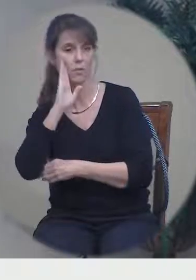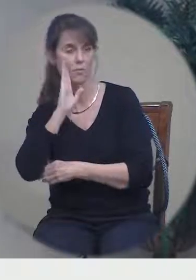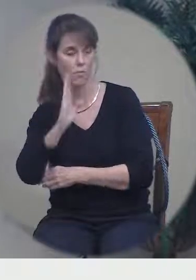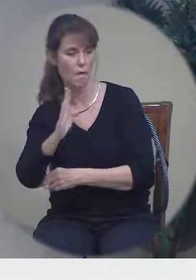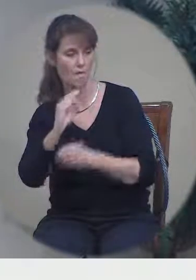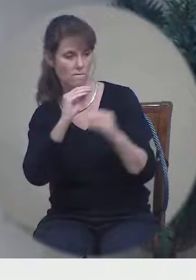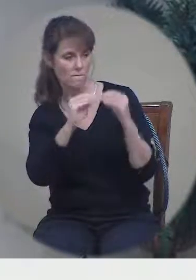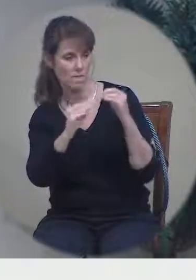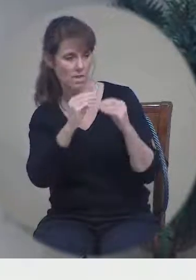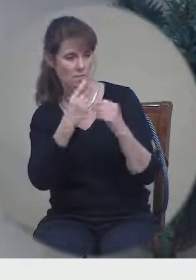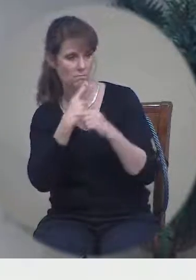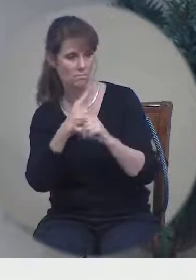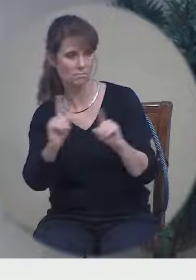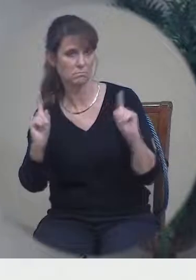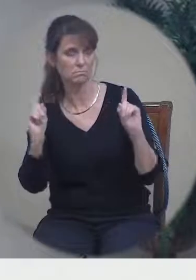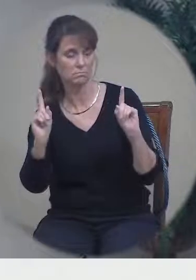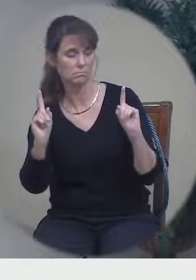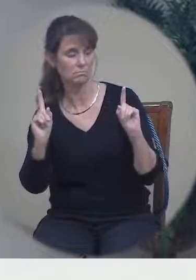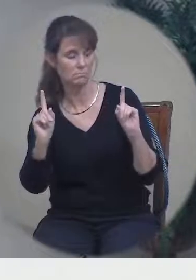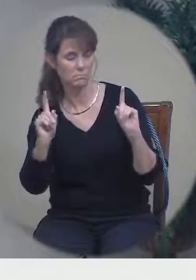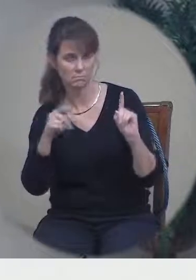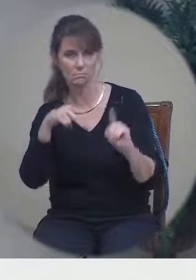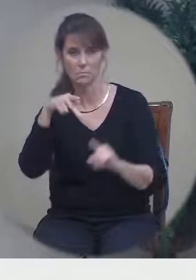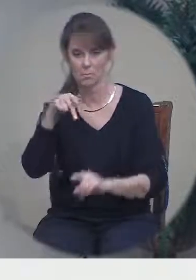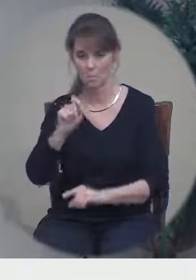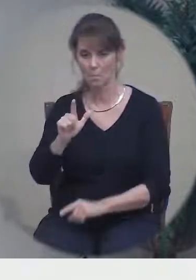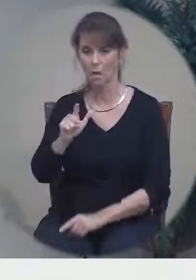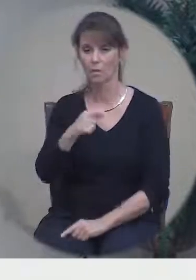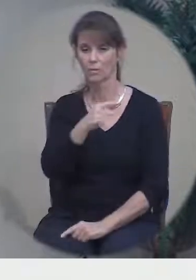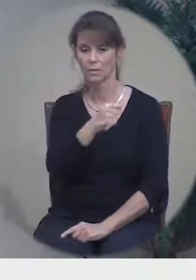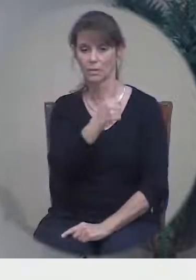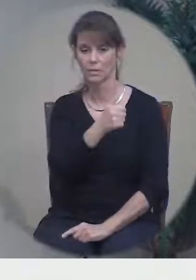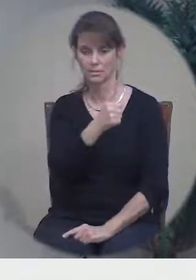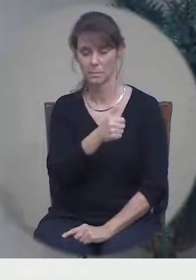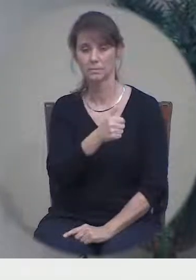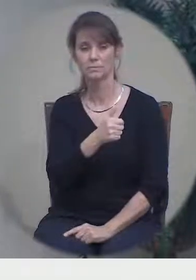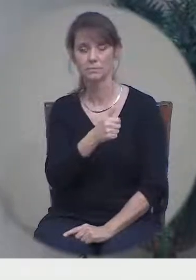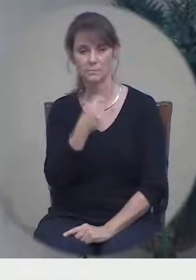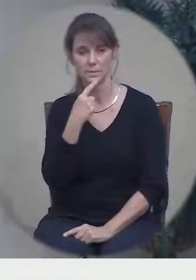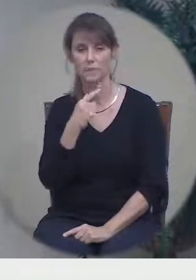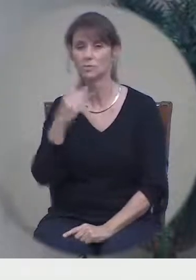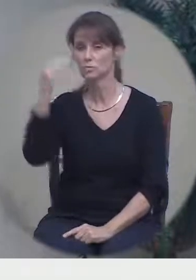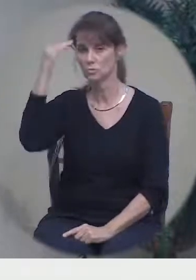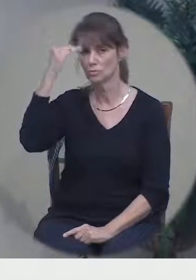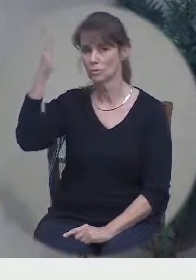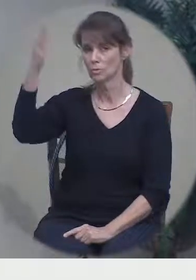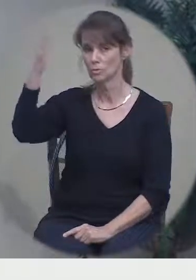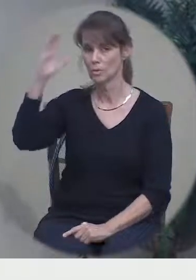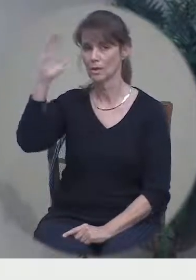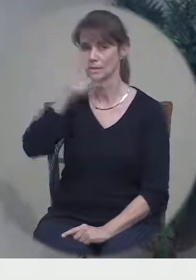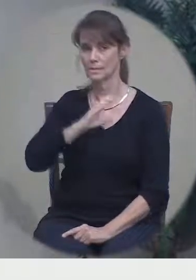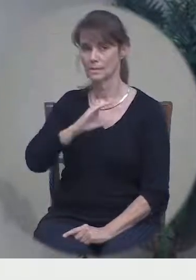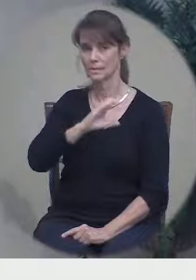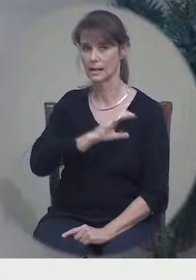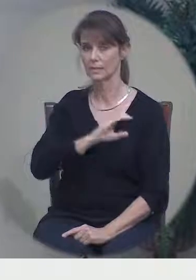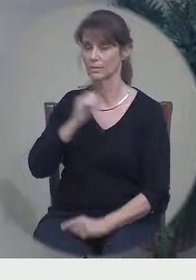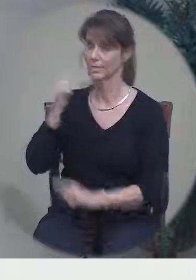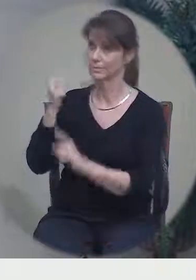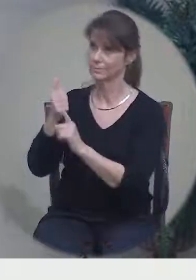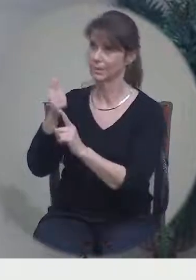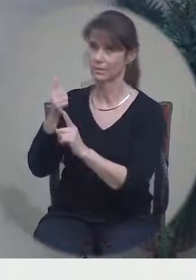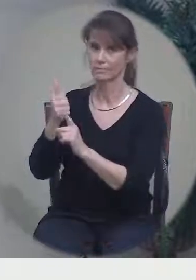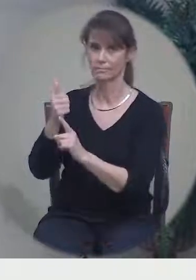Okay. So if you didn't hear Brother Paul, everybody, is we know the character of God is redemptive. And